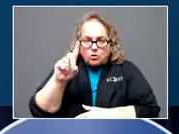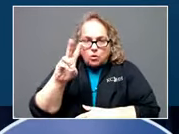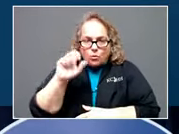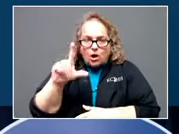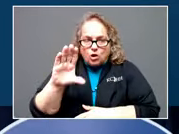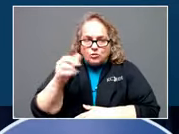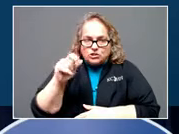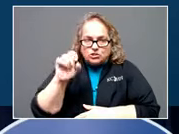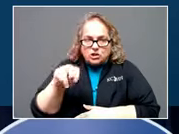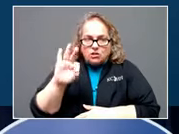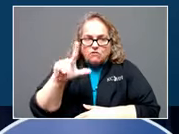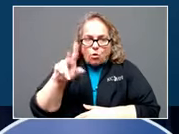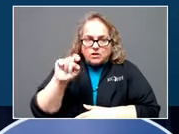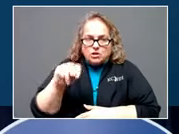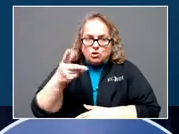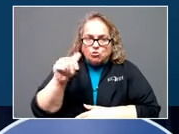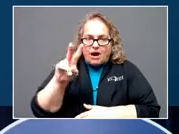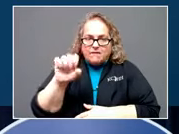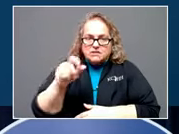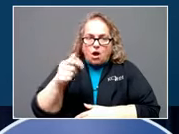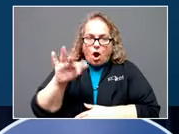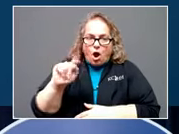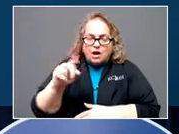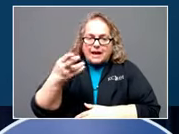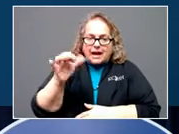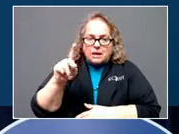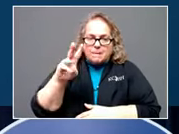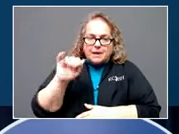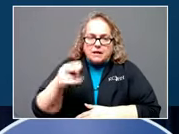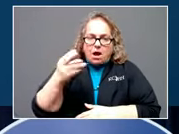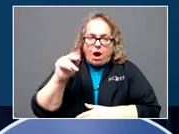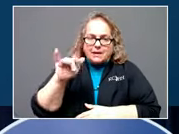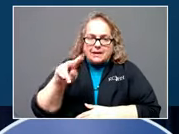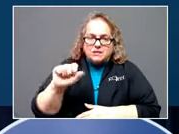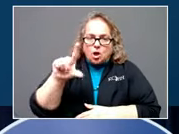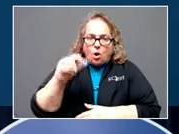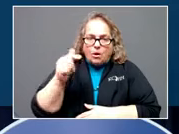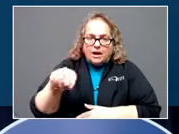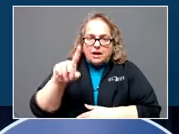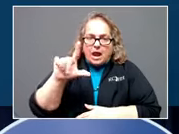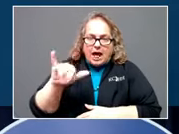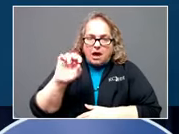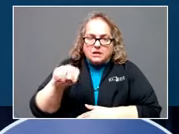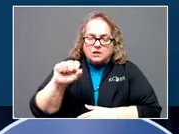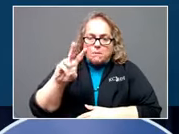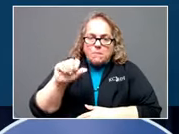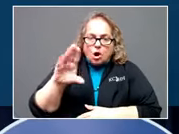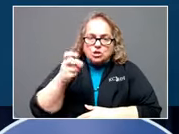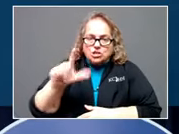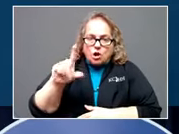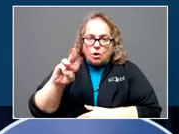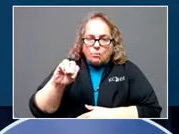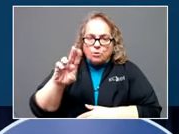Hart, Hickman, Hopkins, Logan, Lyon, Marshall, Muhlenberg, Ohio, Taylor, and Warren counties.